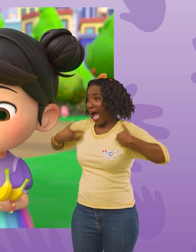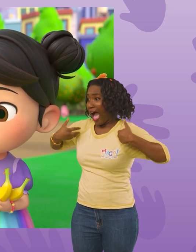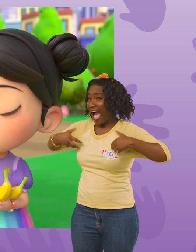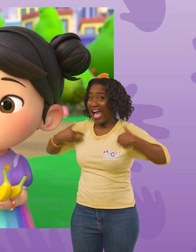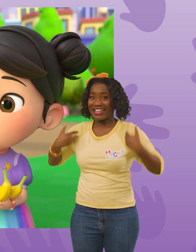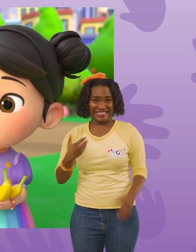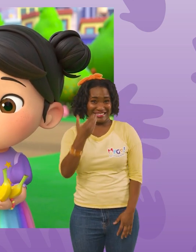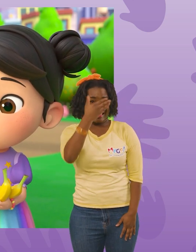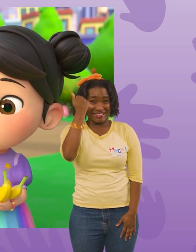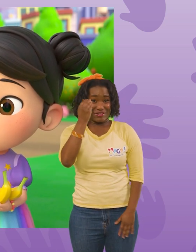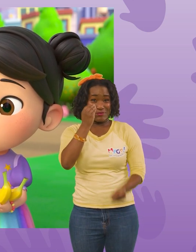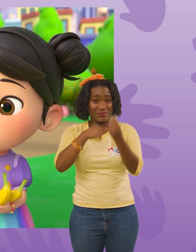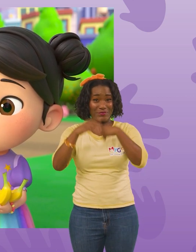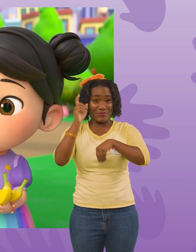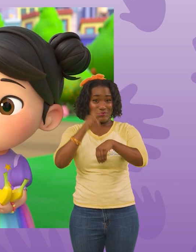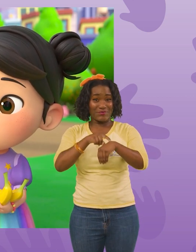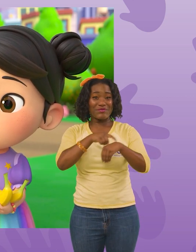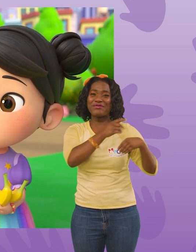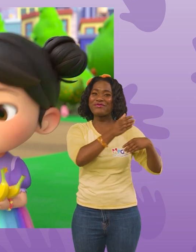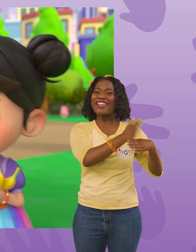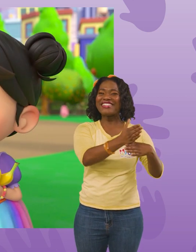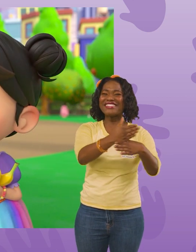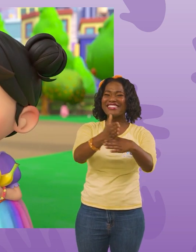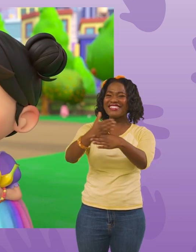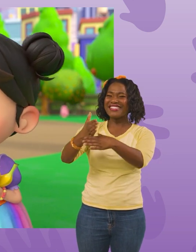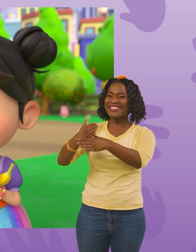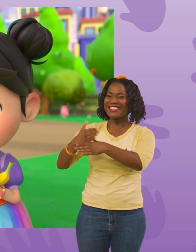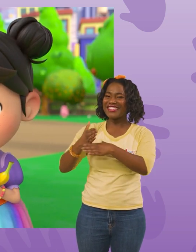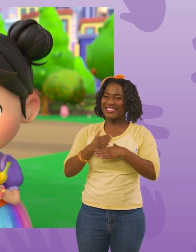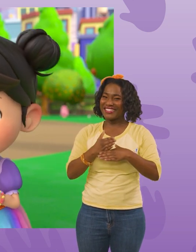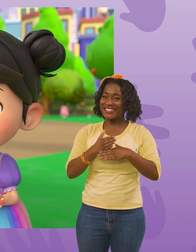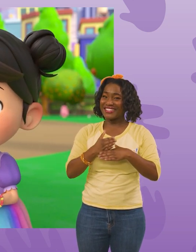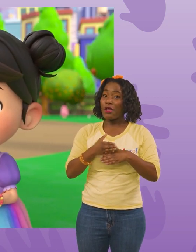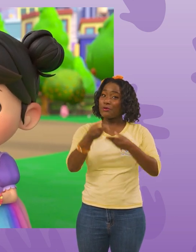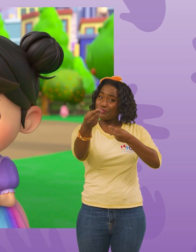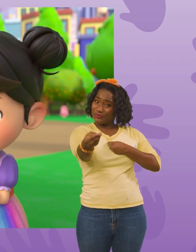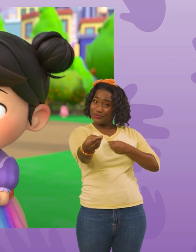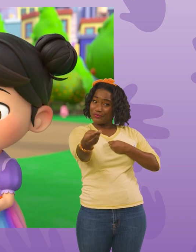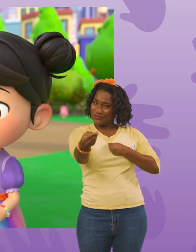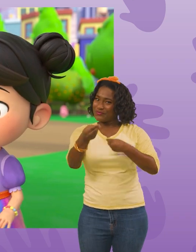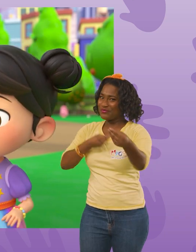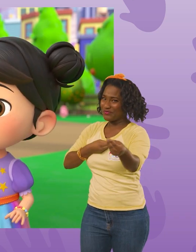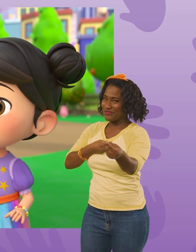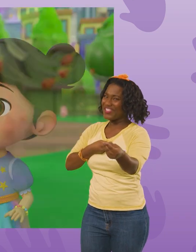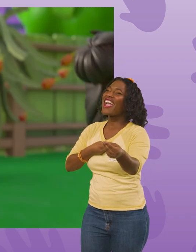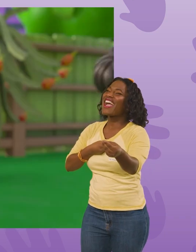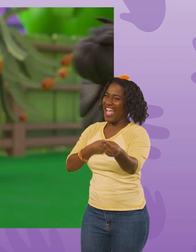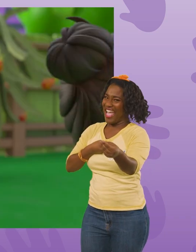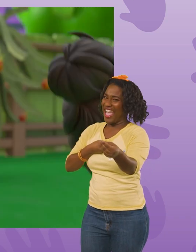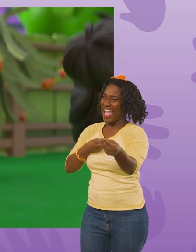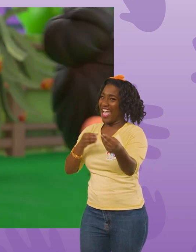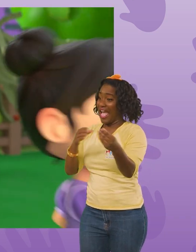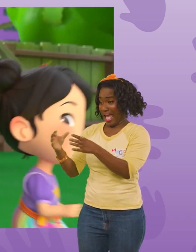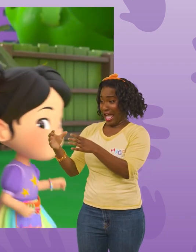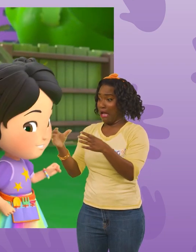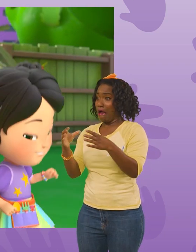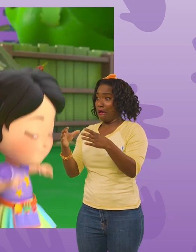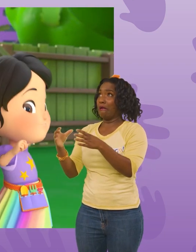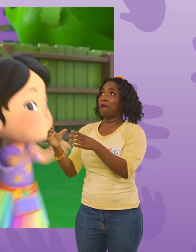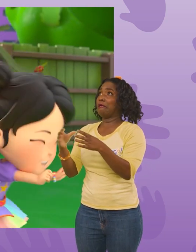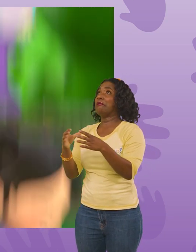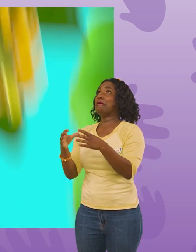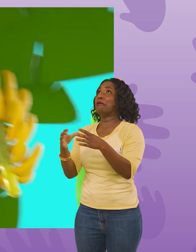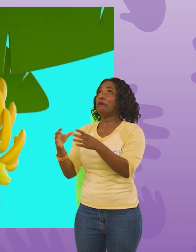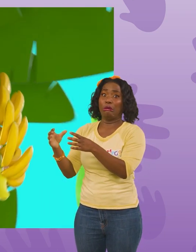do. Don't forget, at harvest time, we have to share. What's yours is mine. Shake, shake